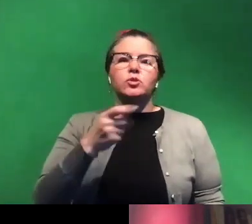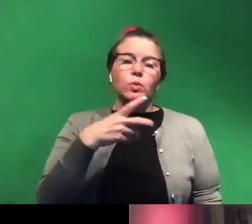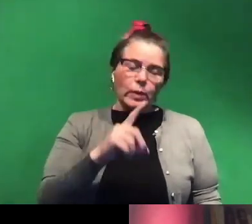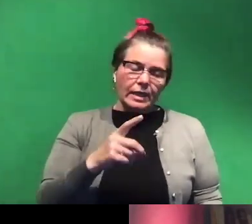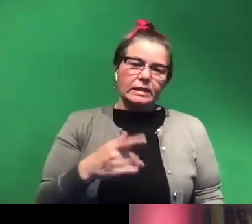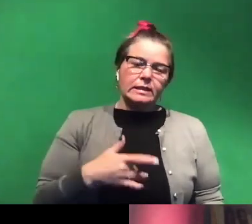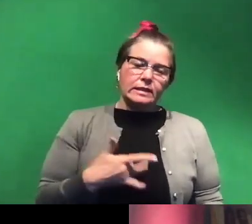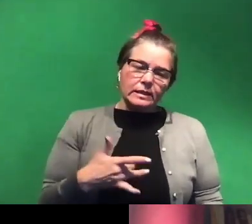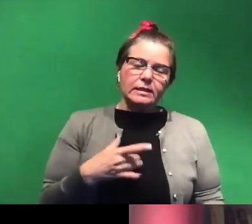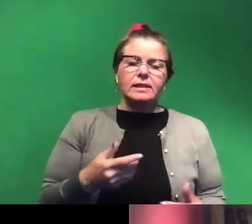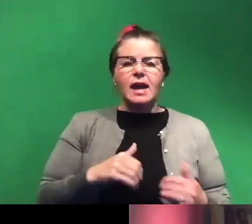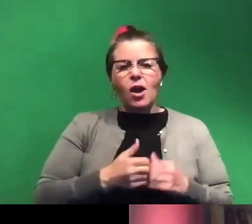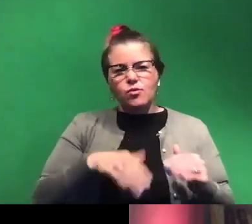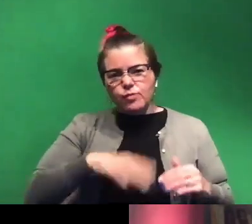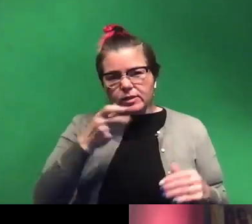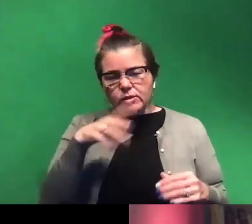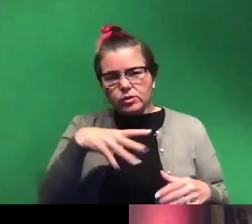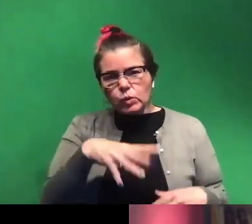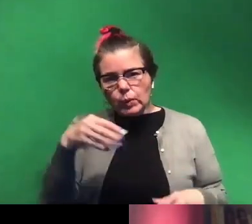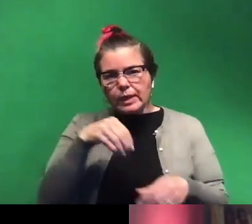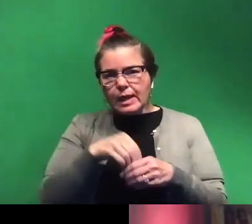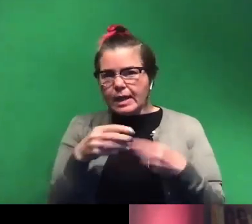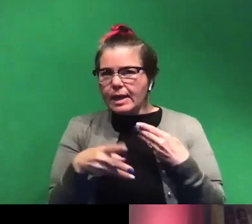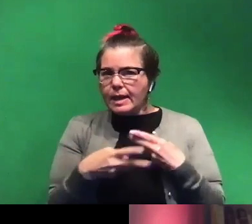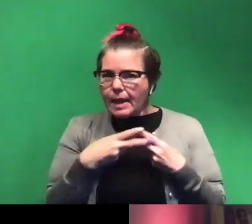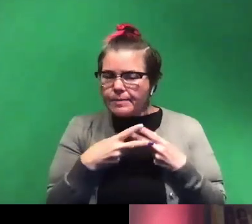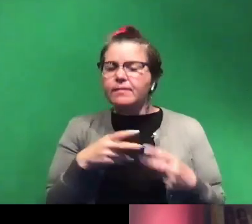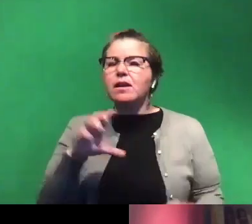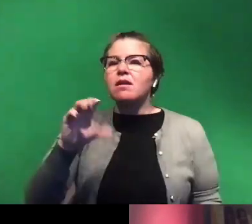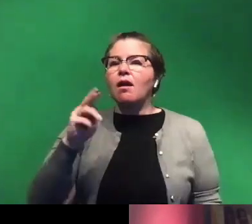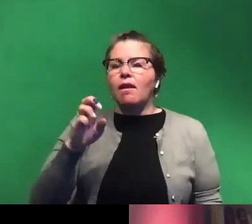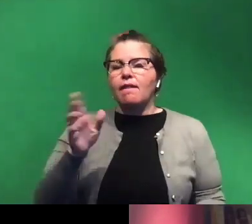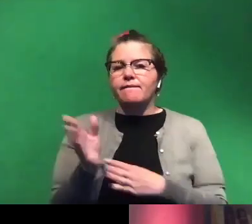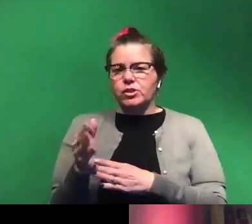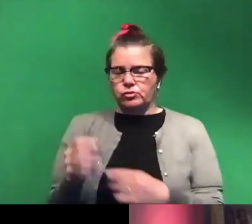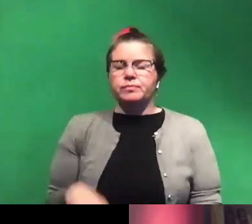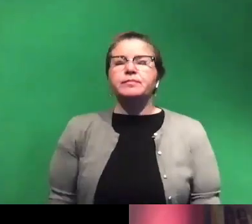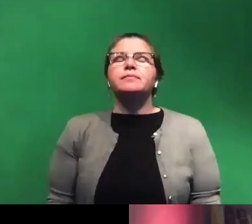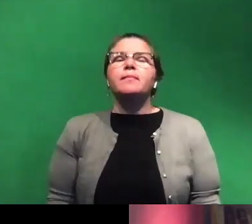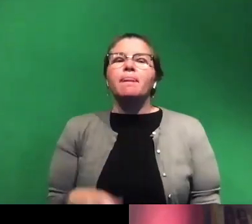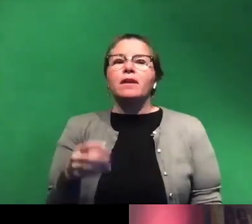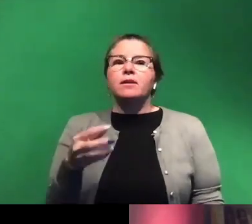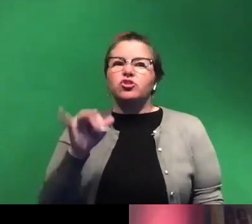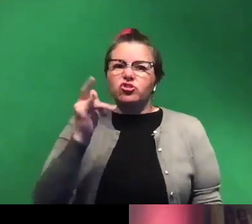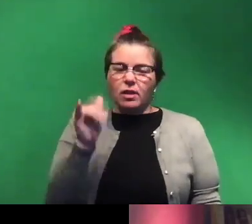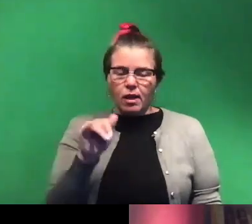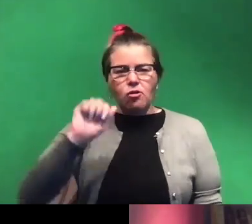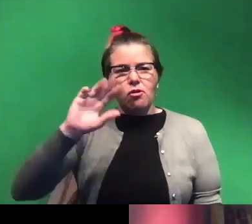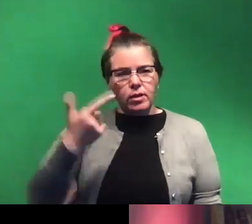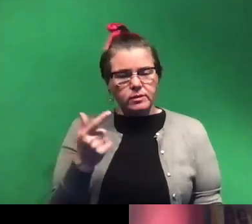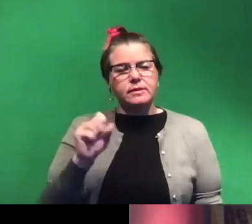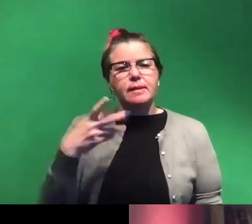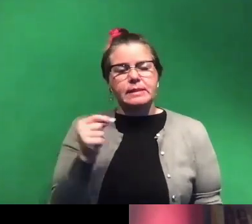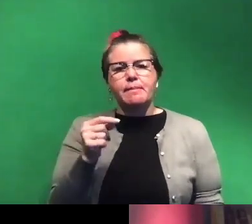squid in captivity, and cuttlefish. And then we're just putting together the schedule now for July, August, and